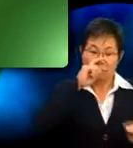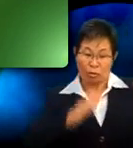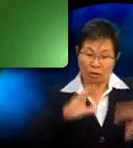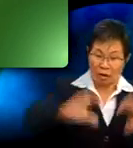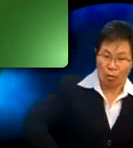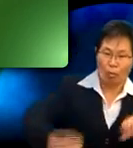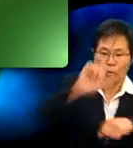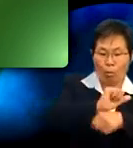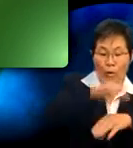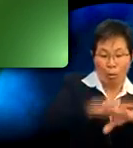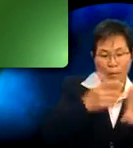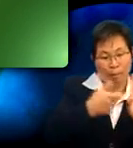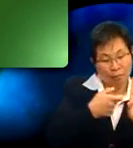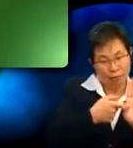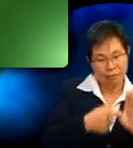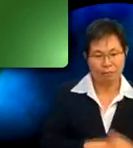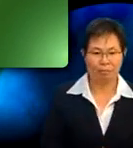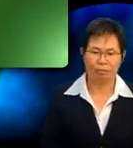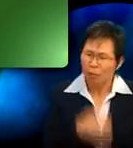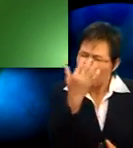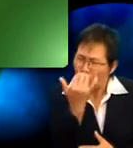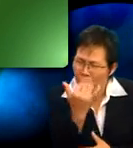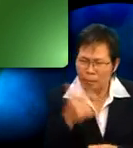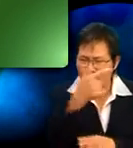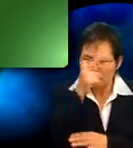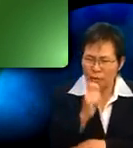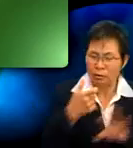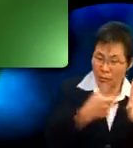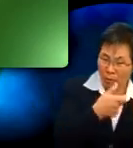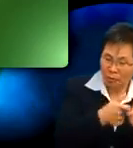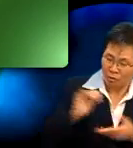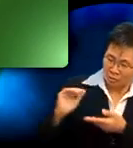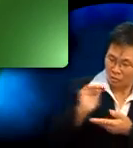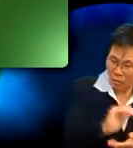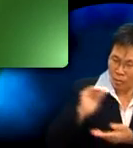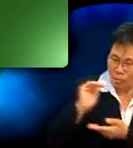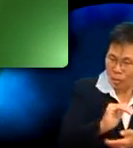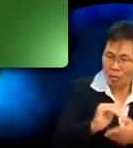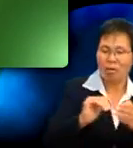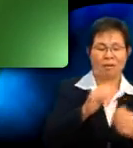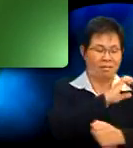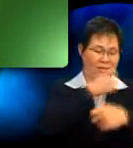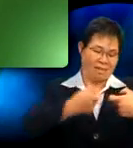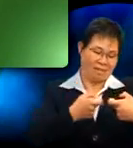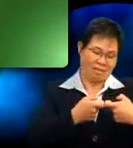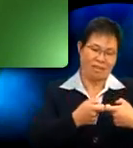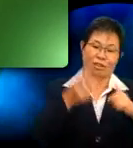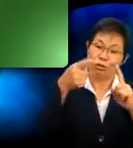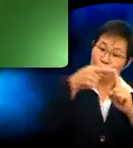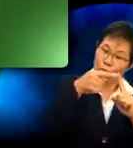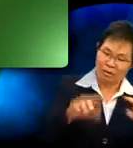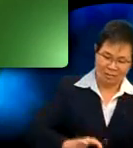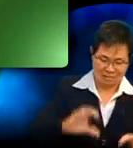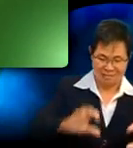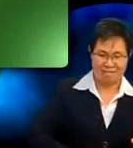Toy cars work on batteries. Why? Because batteries provide a supply of electricity to